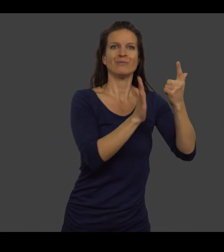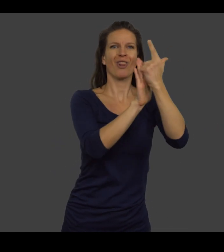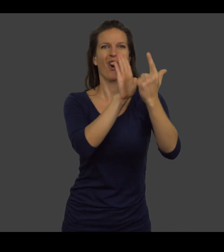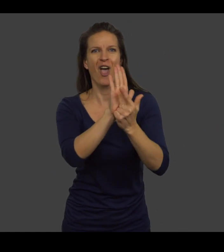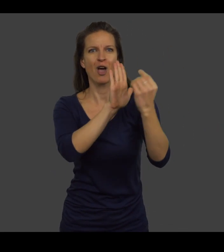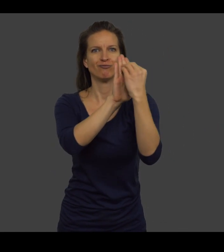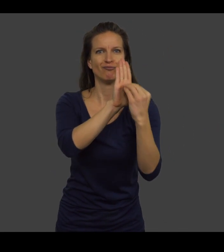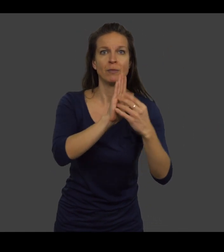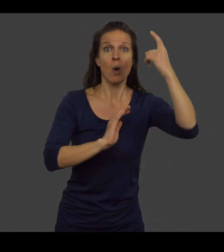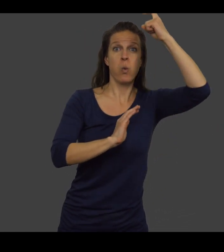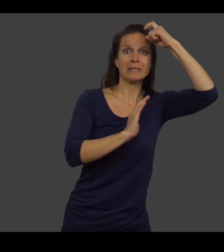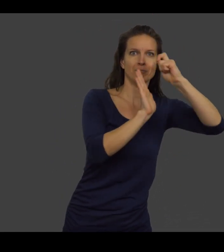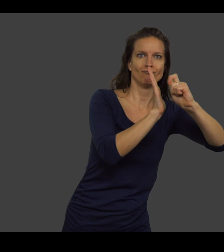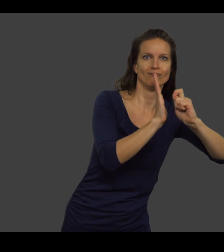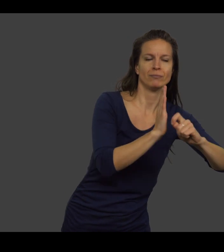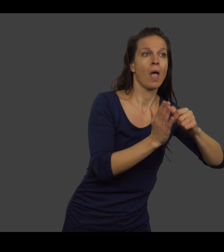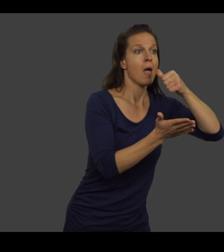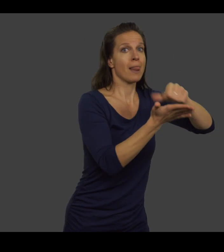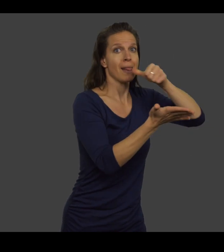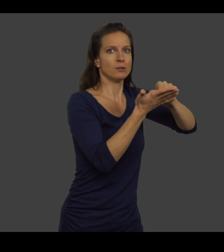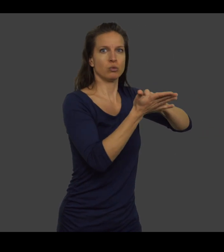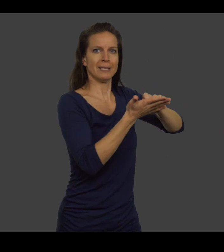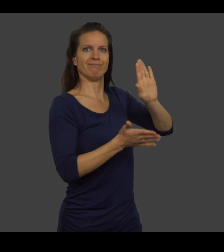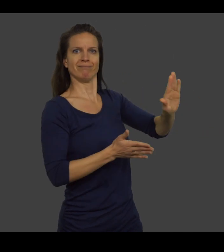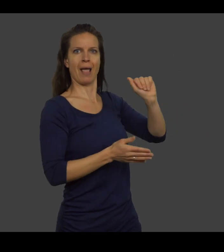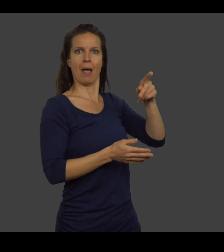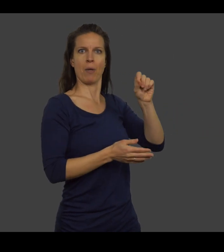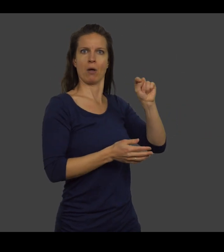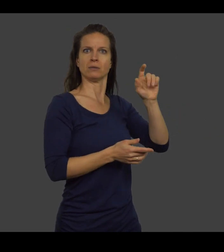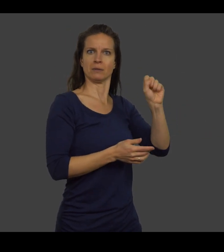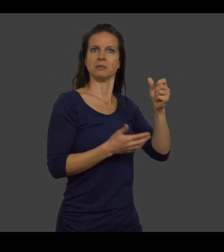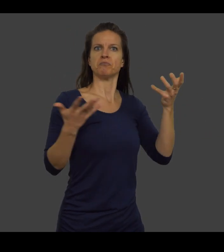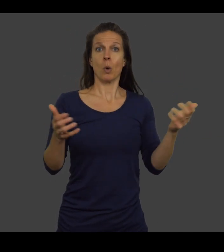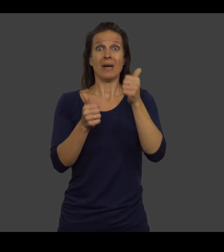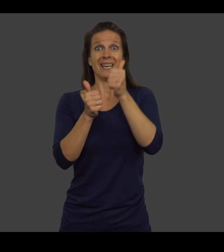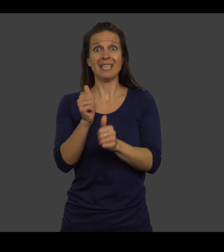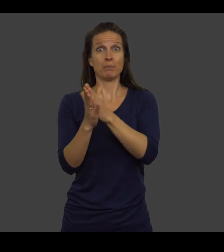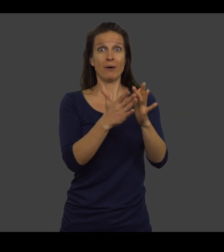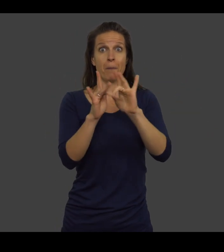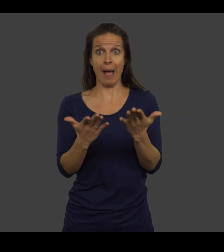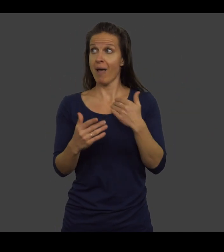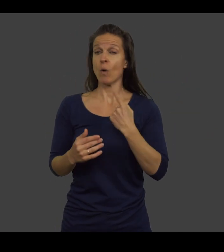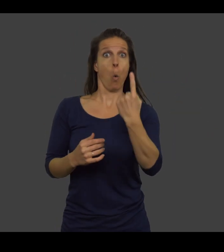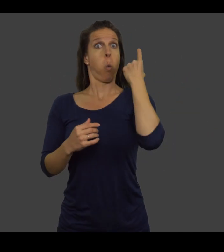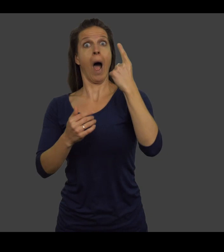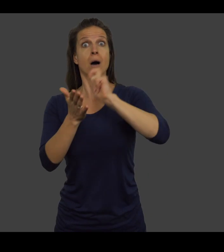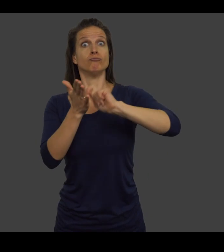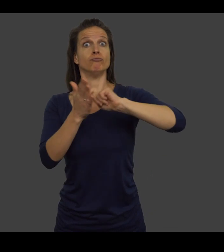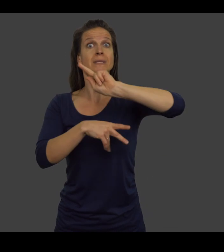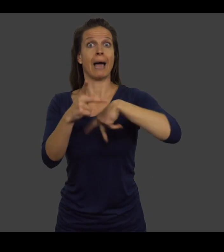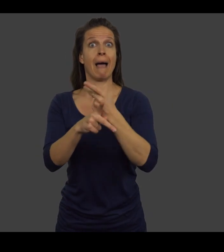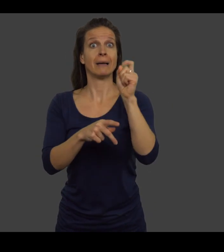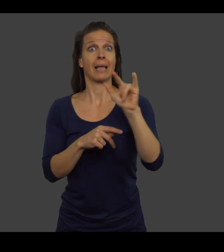by the apostles. Okay, so each book of the Bible has one literary style. No, actually most books have a primary